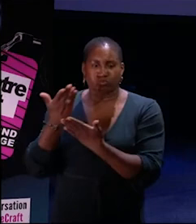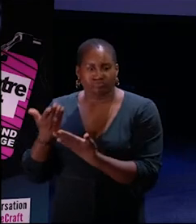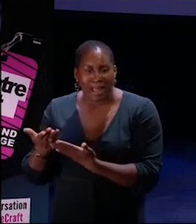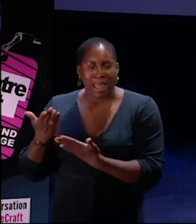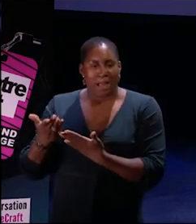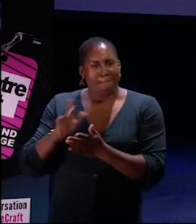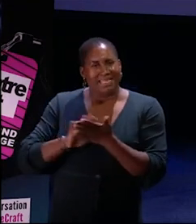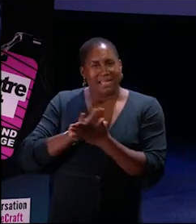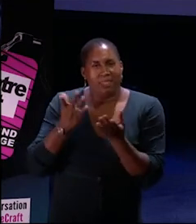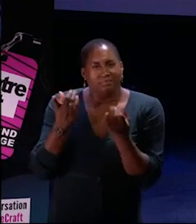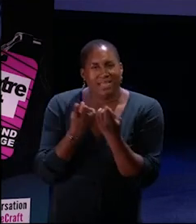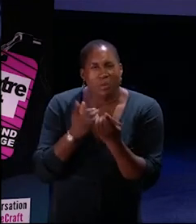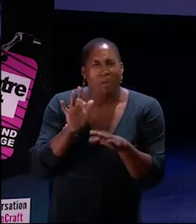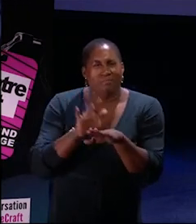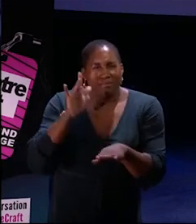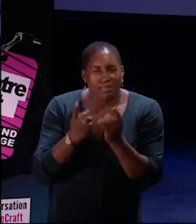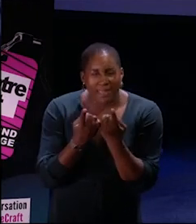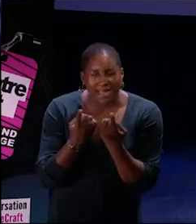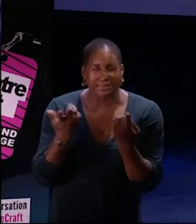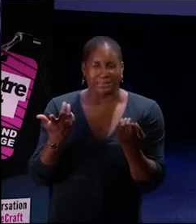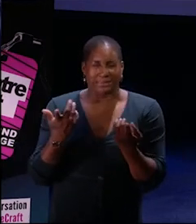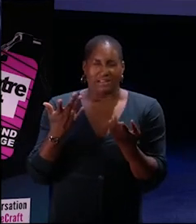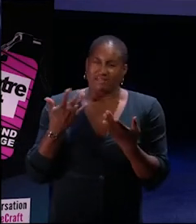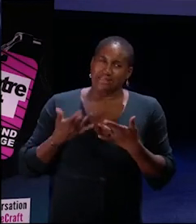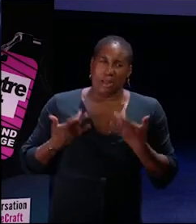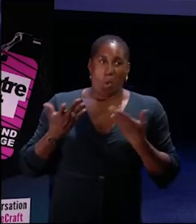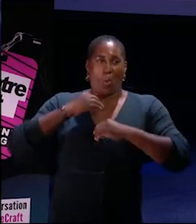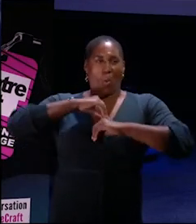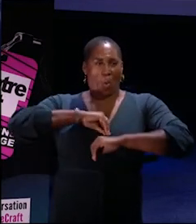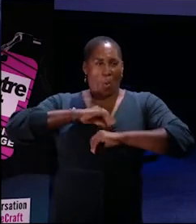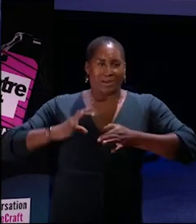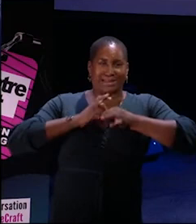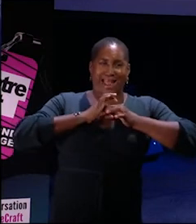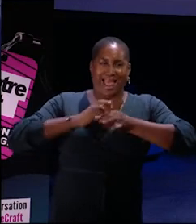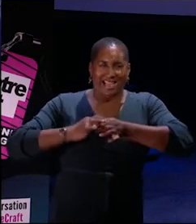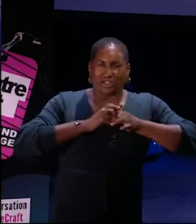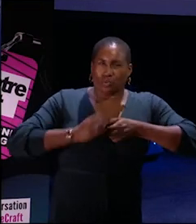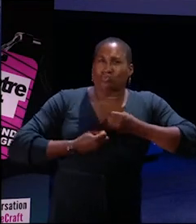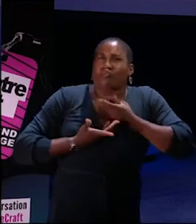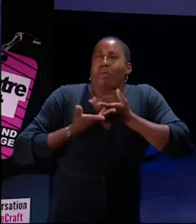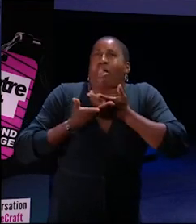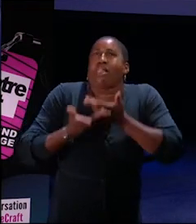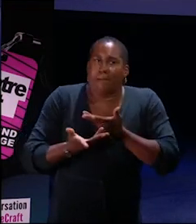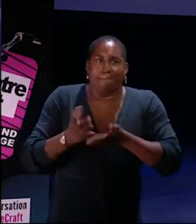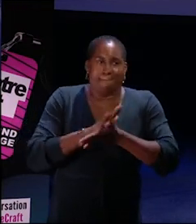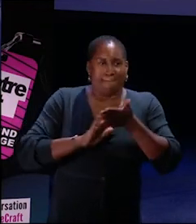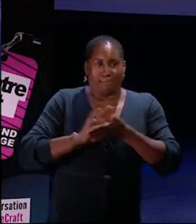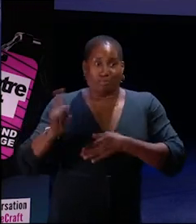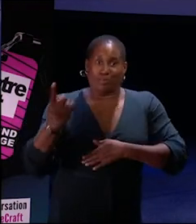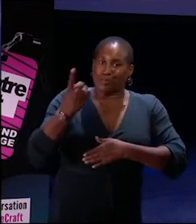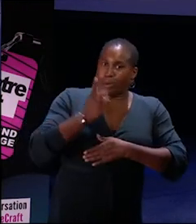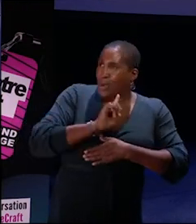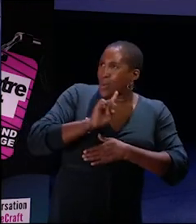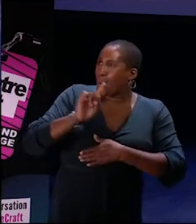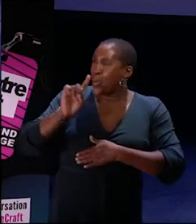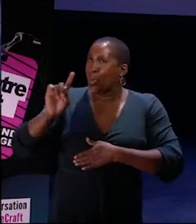intangibles, the things that connect to your core, to your soul, are the things that you walk out with. So it's not all done and